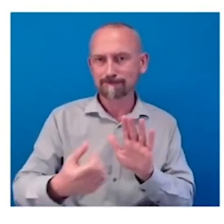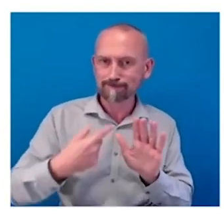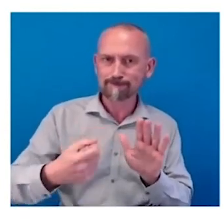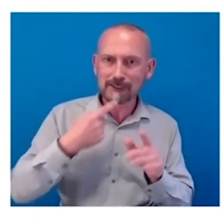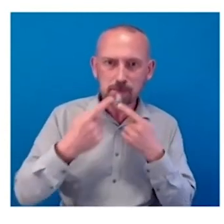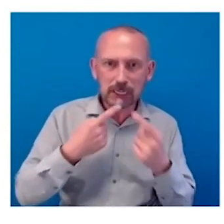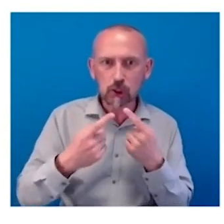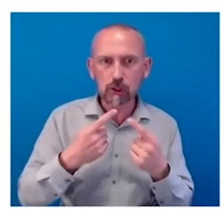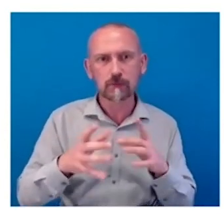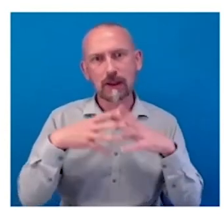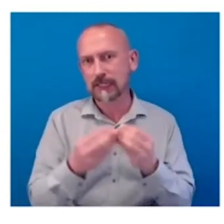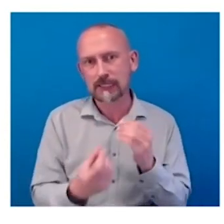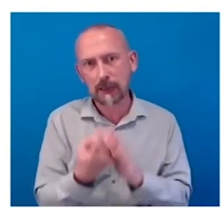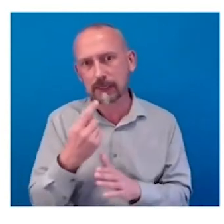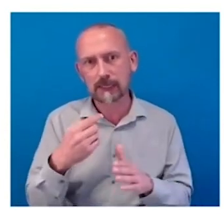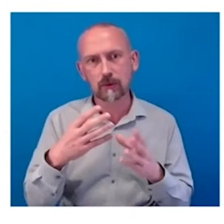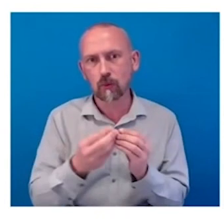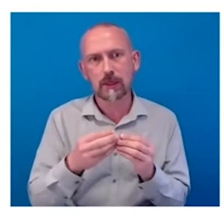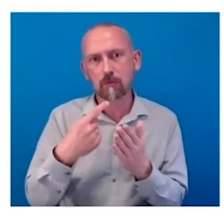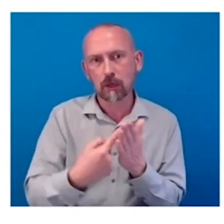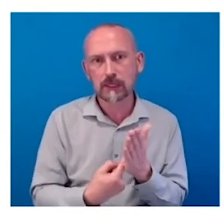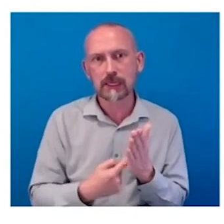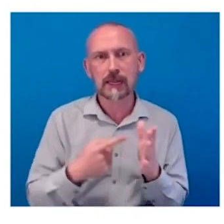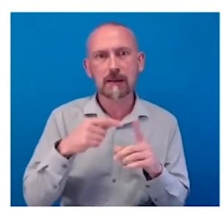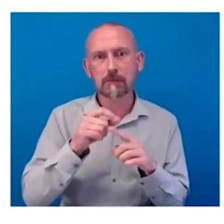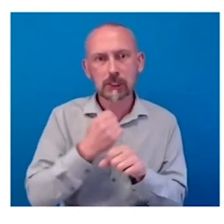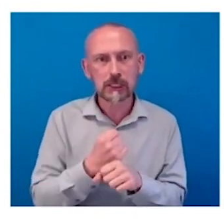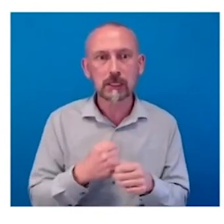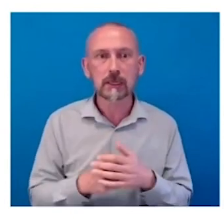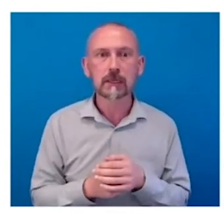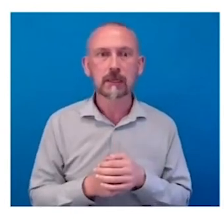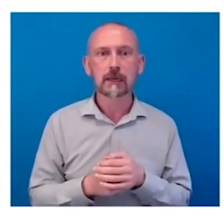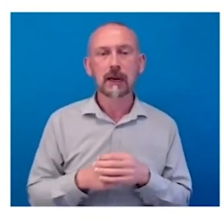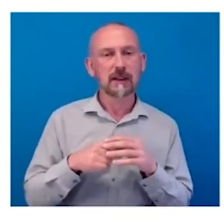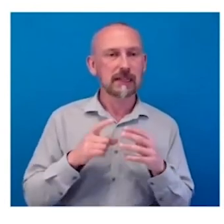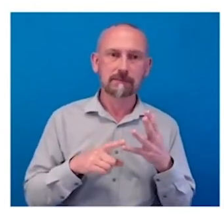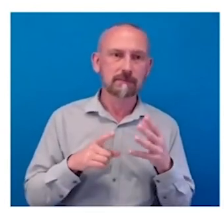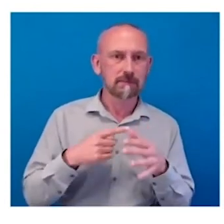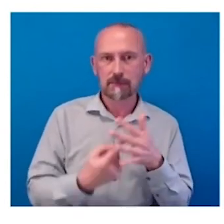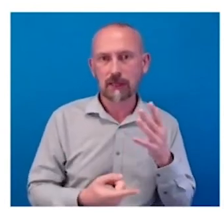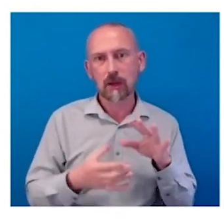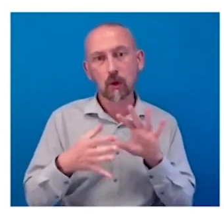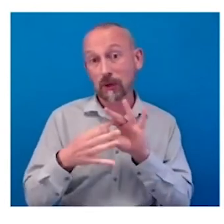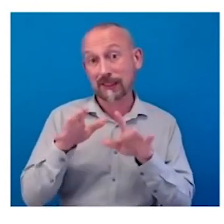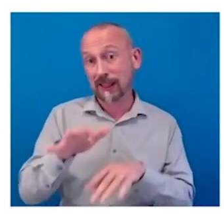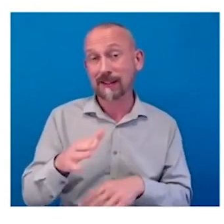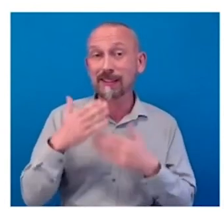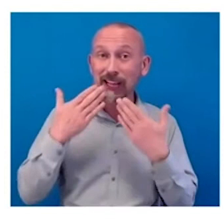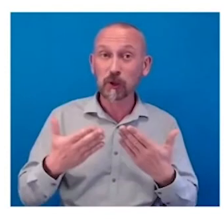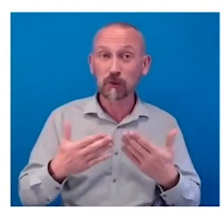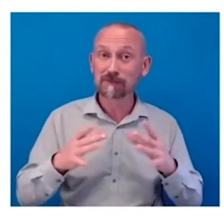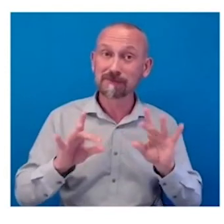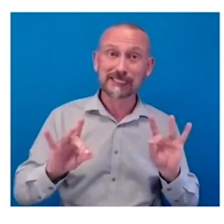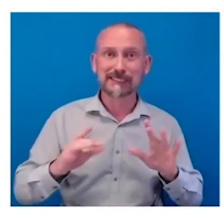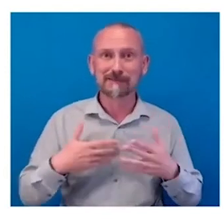in the policy world. And you've also got our Twitter contacts on there. So I think that's it from me. Thank you so much,